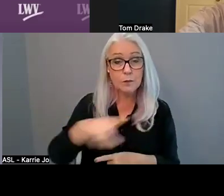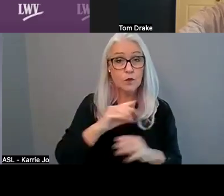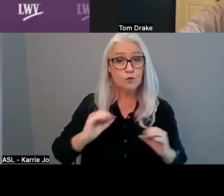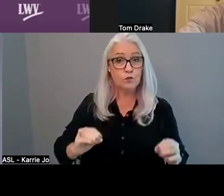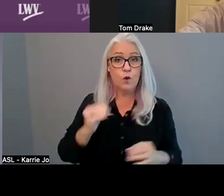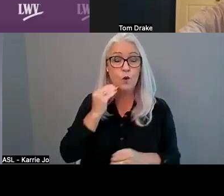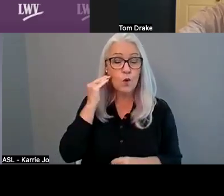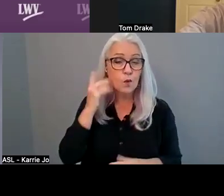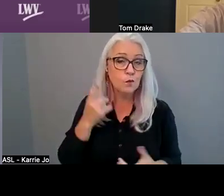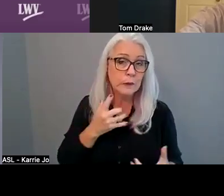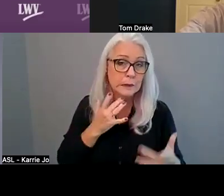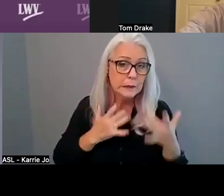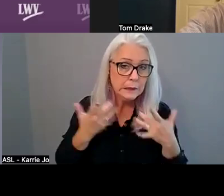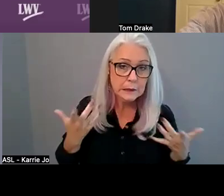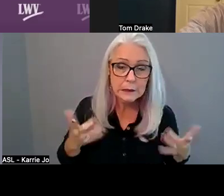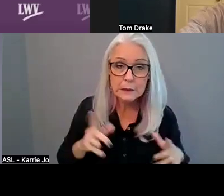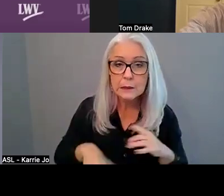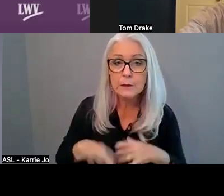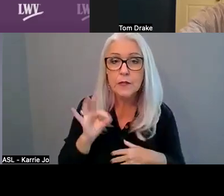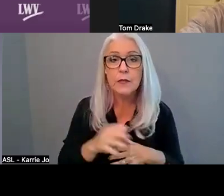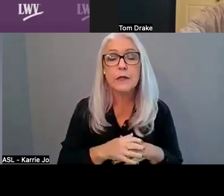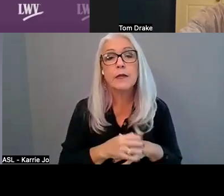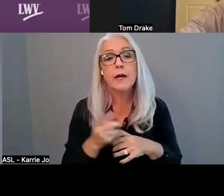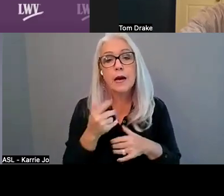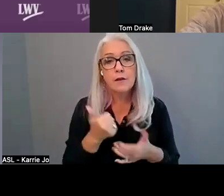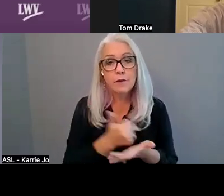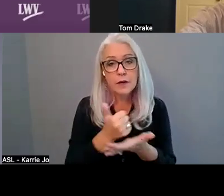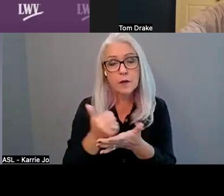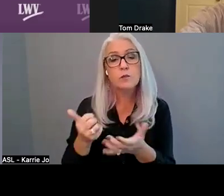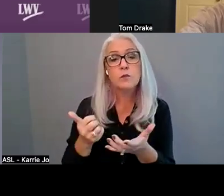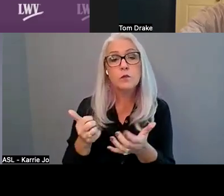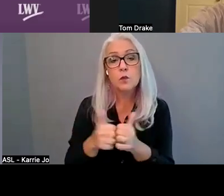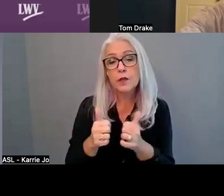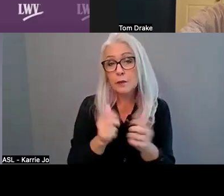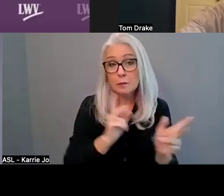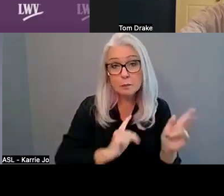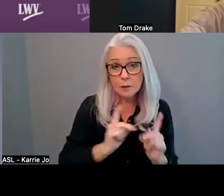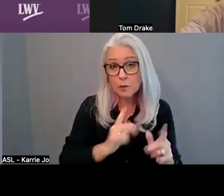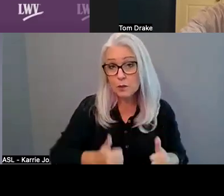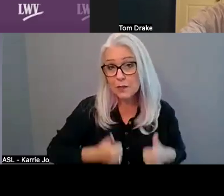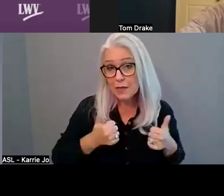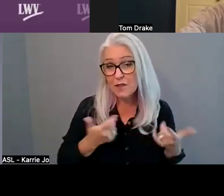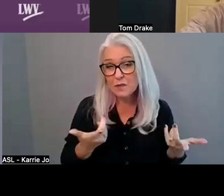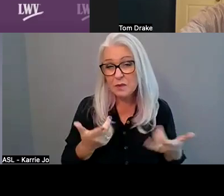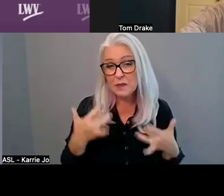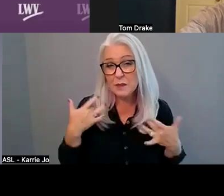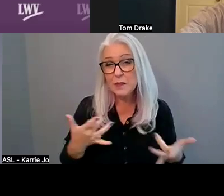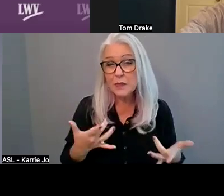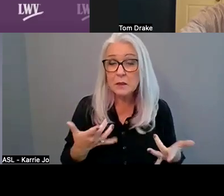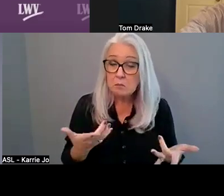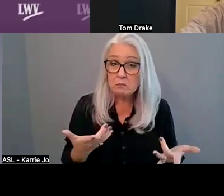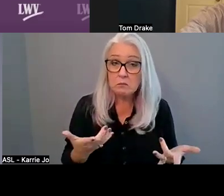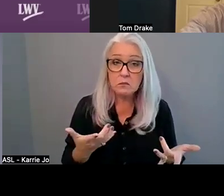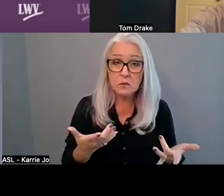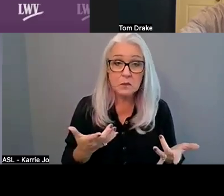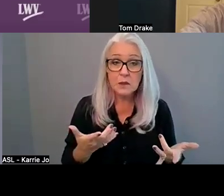or desperation. I intervened in a person's life who was normally law-abiding, but had lost